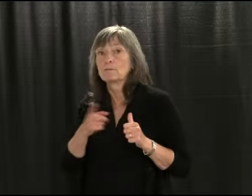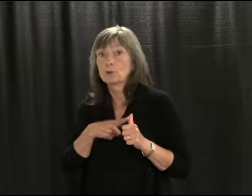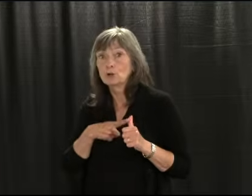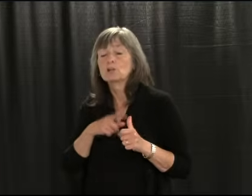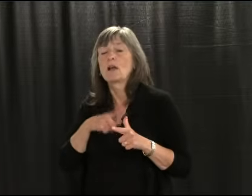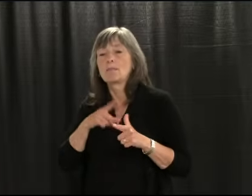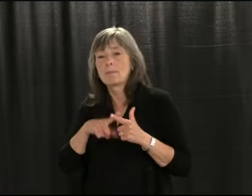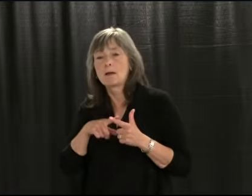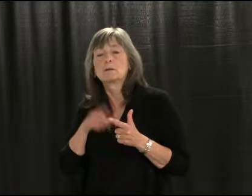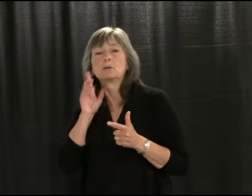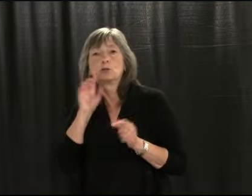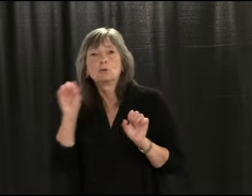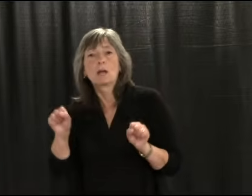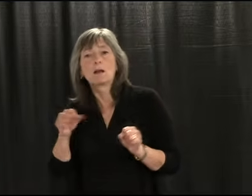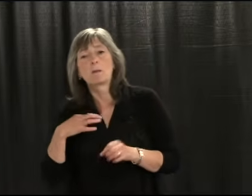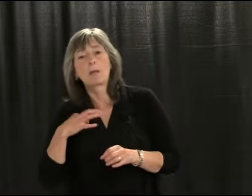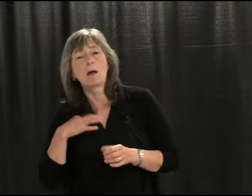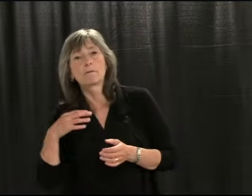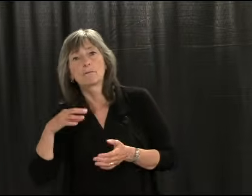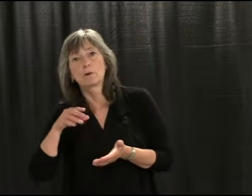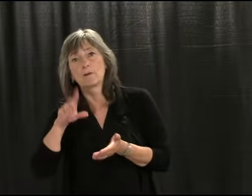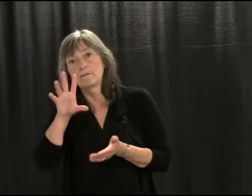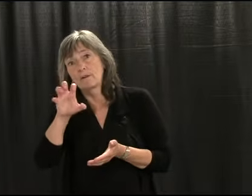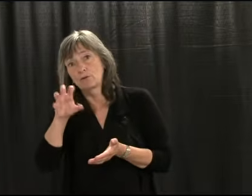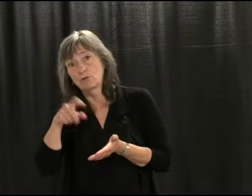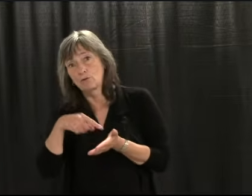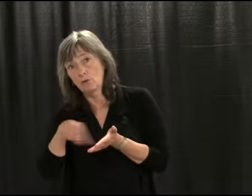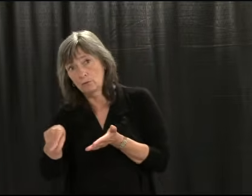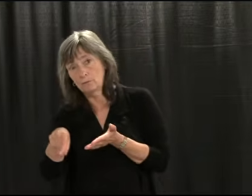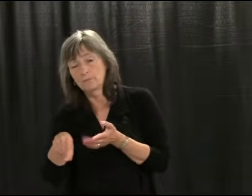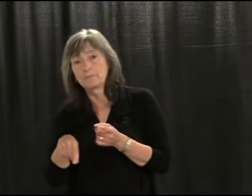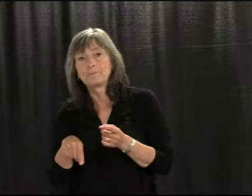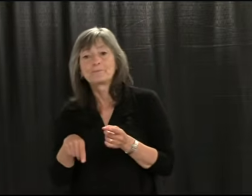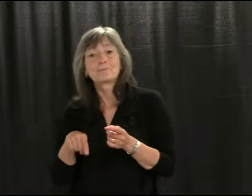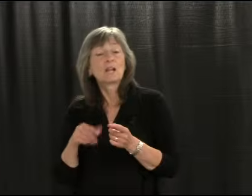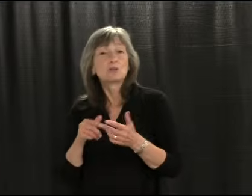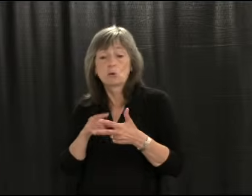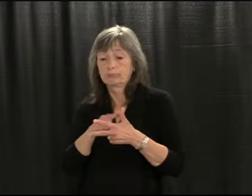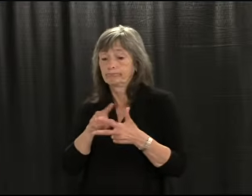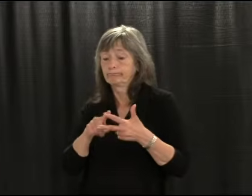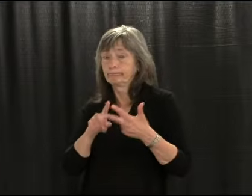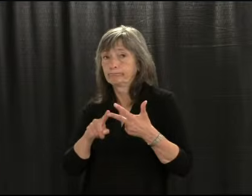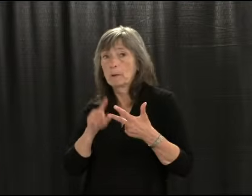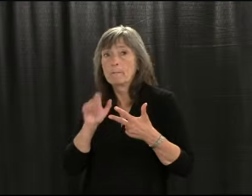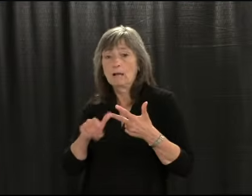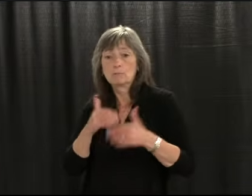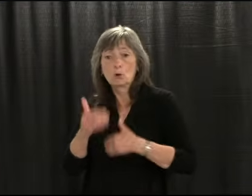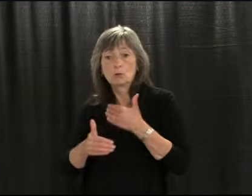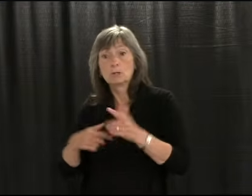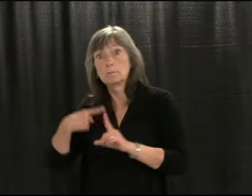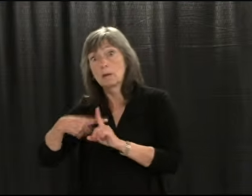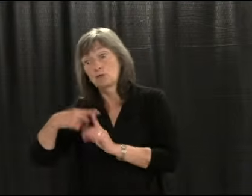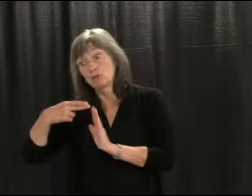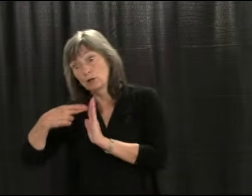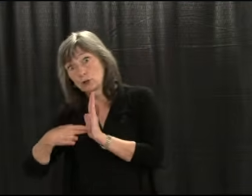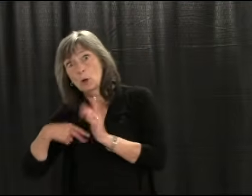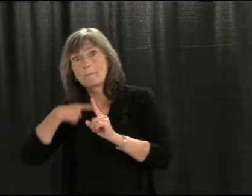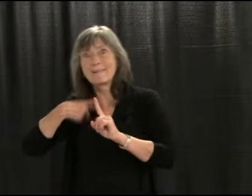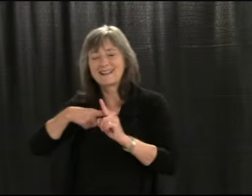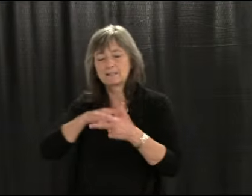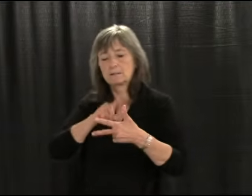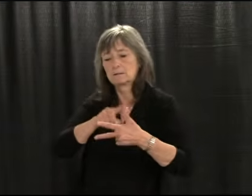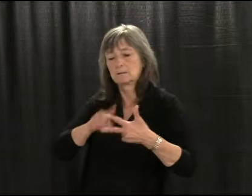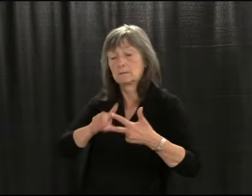this financial assistance, and they have to complete that process to be eligible.